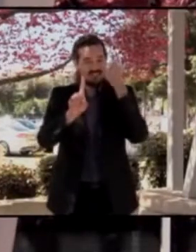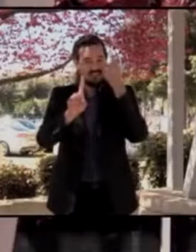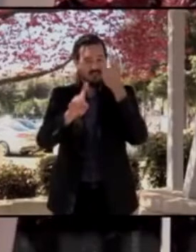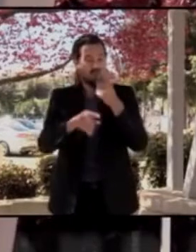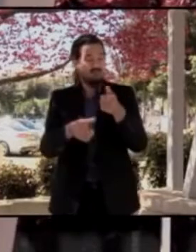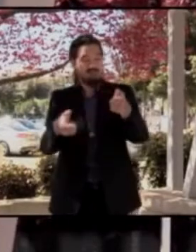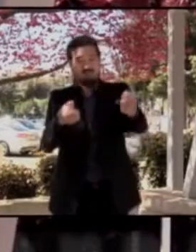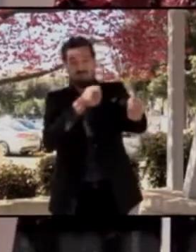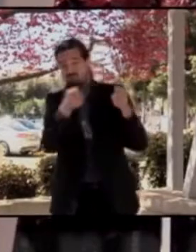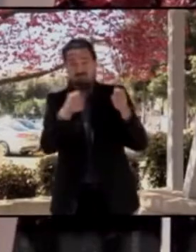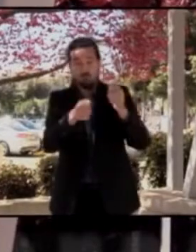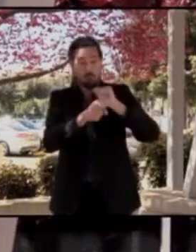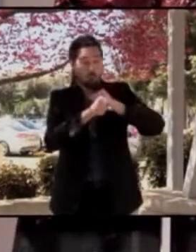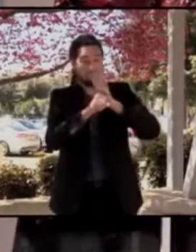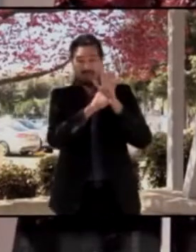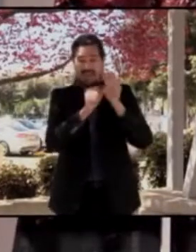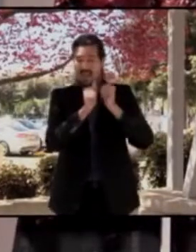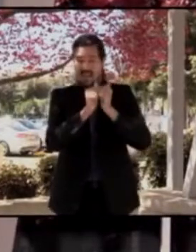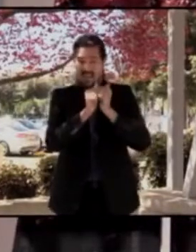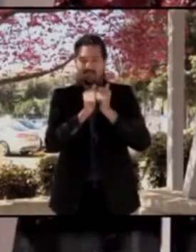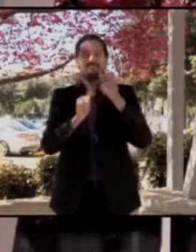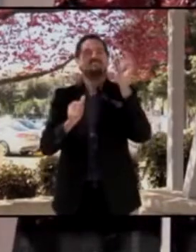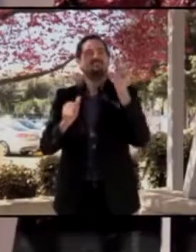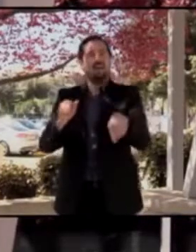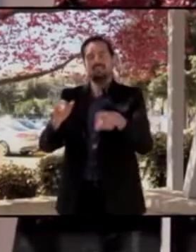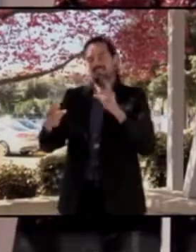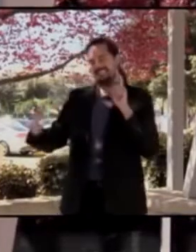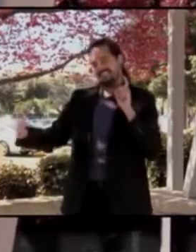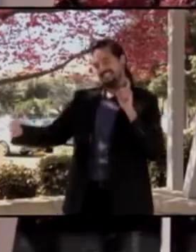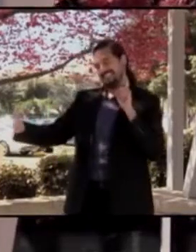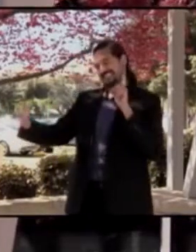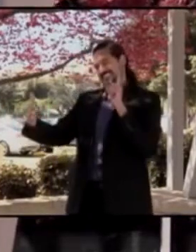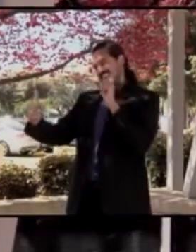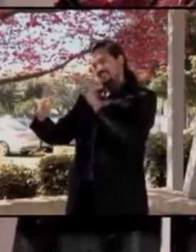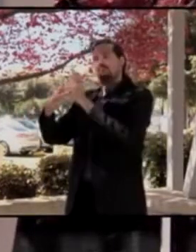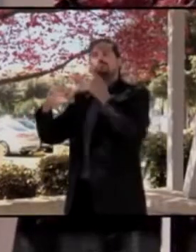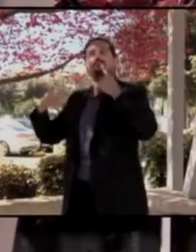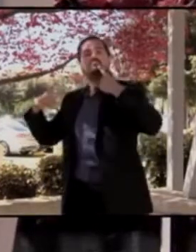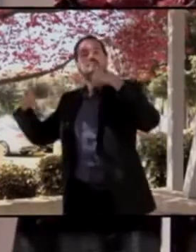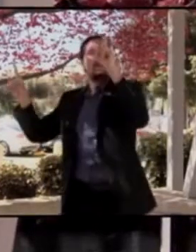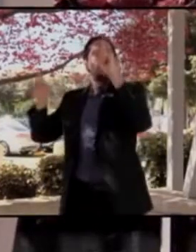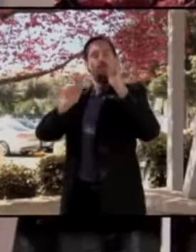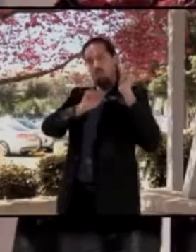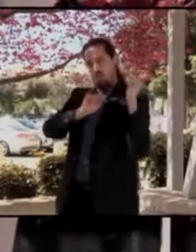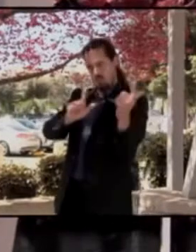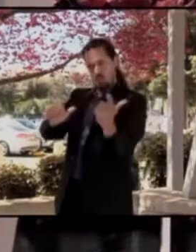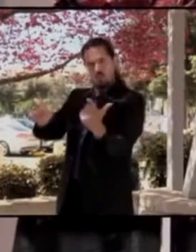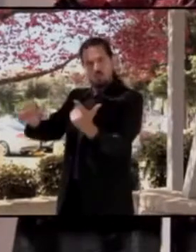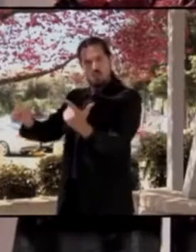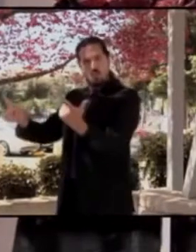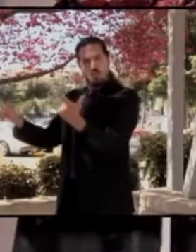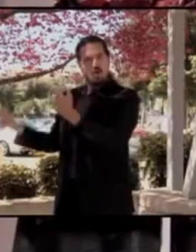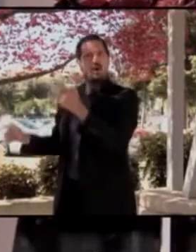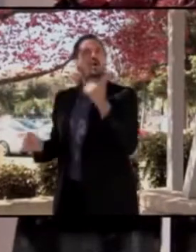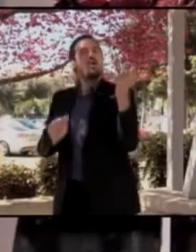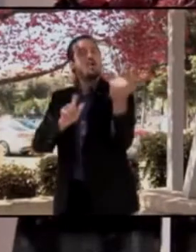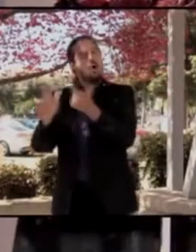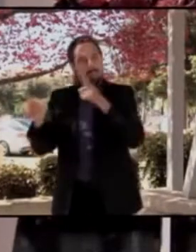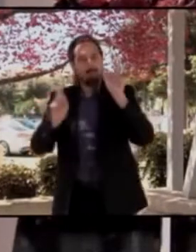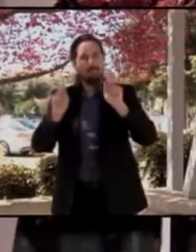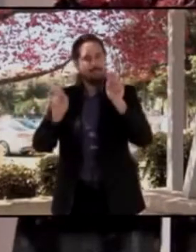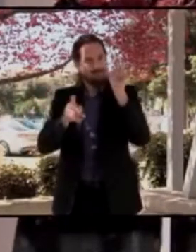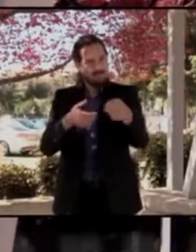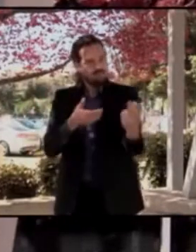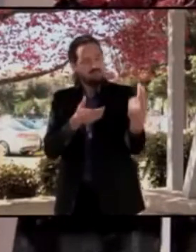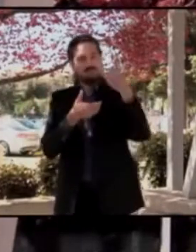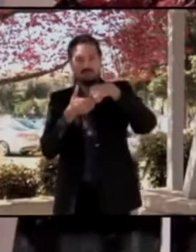finish line. So we need everybody's help in encouraging the people who are still in need, people who need a ride. We even have free